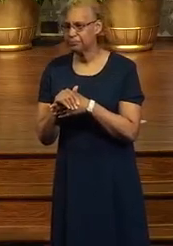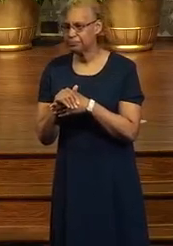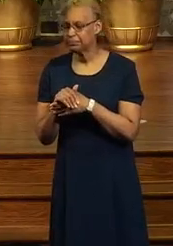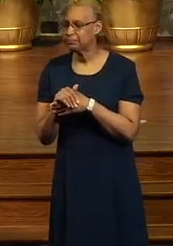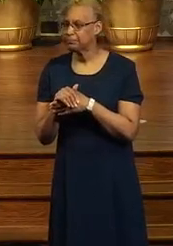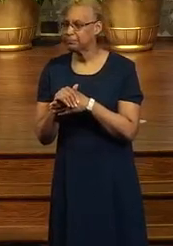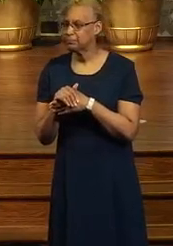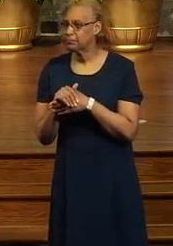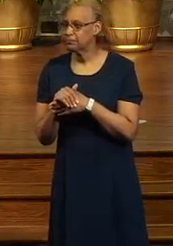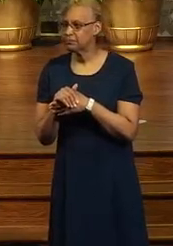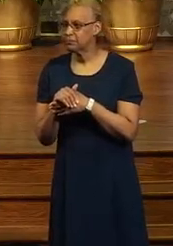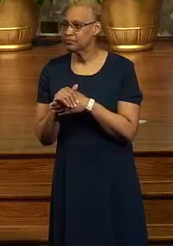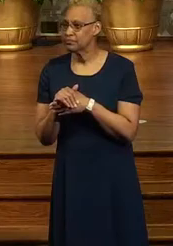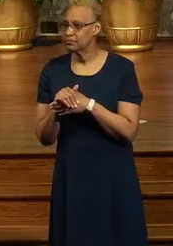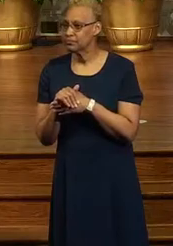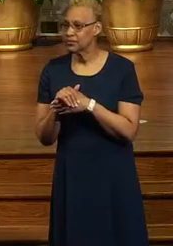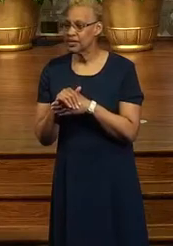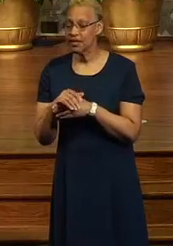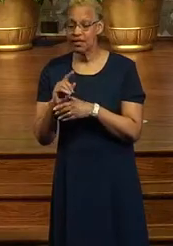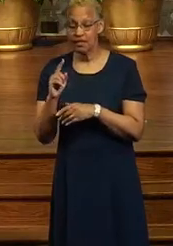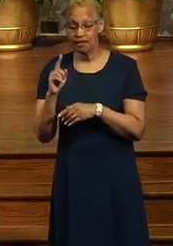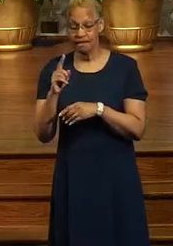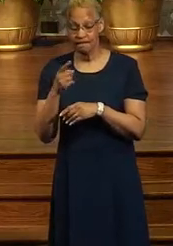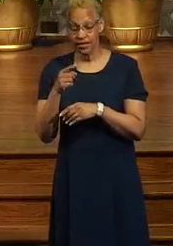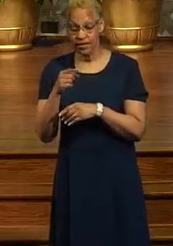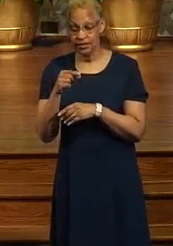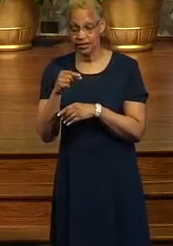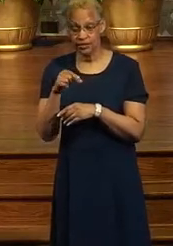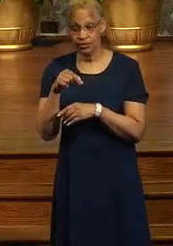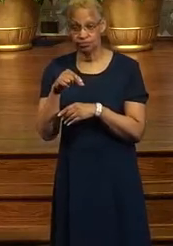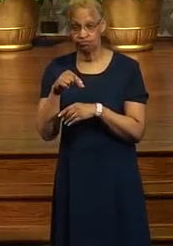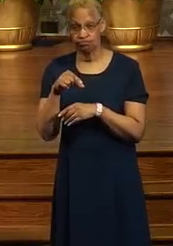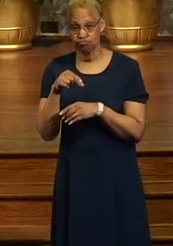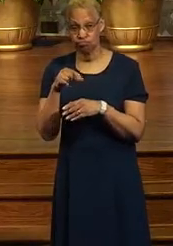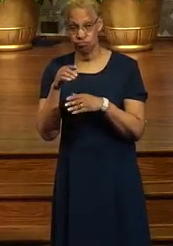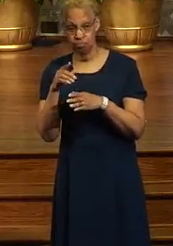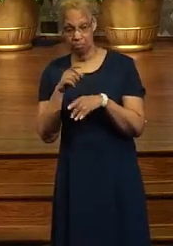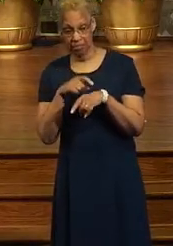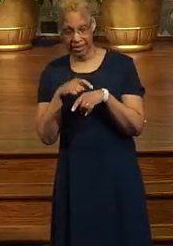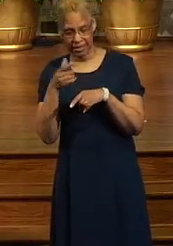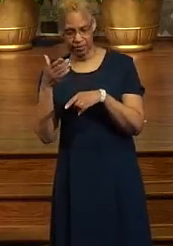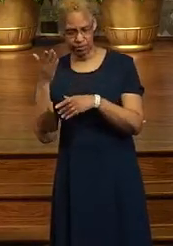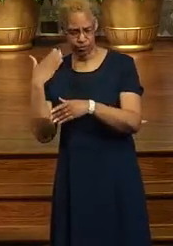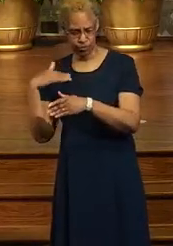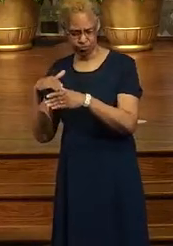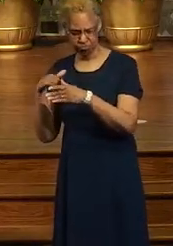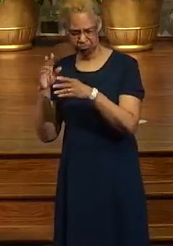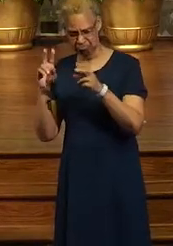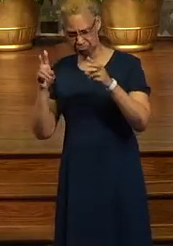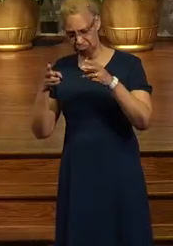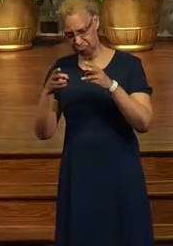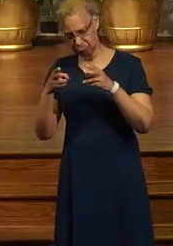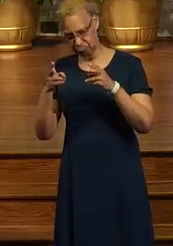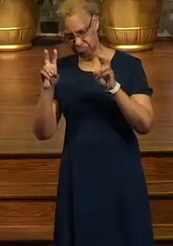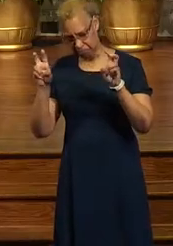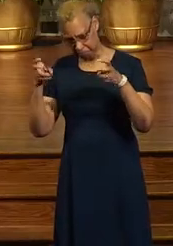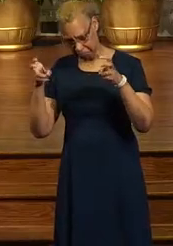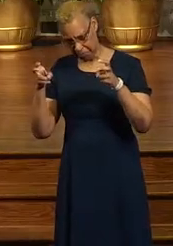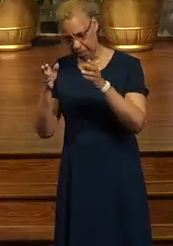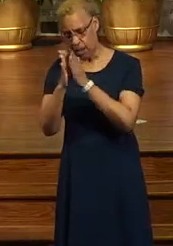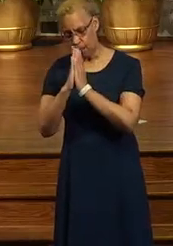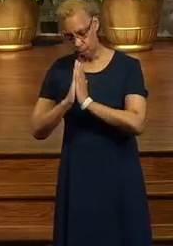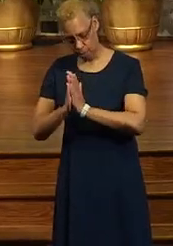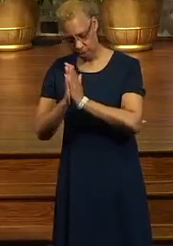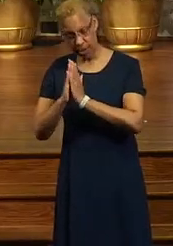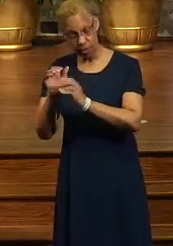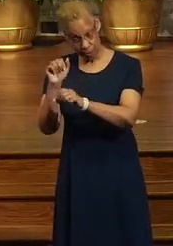This first quarter, we dealt with the topic prayer works. And do you believe, do I have some